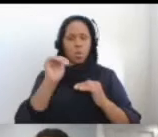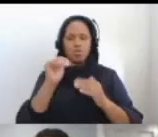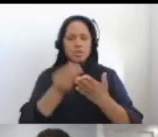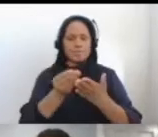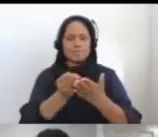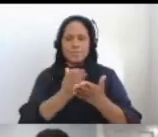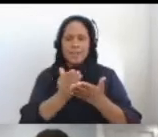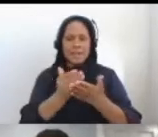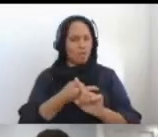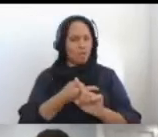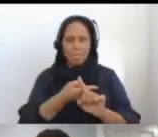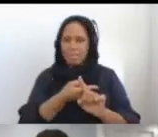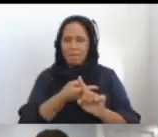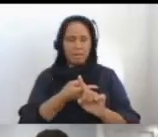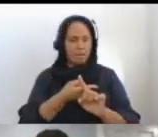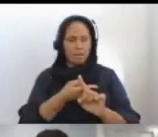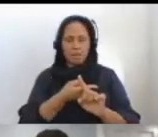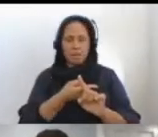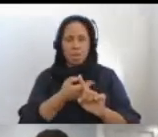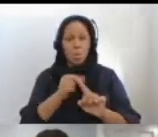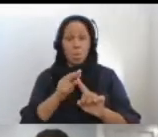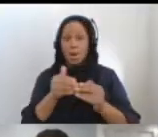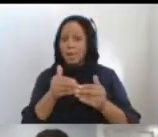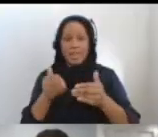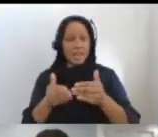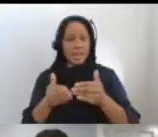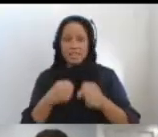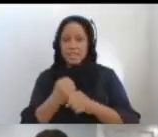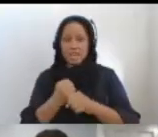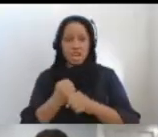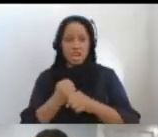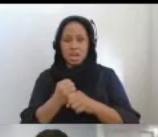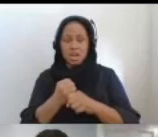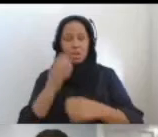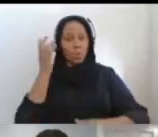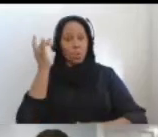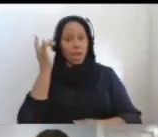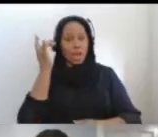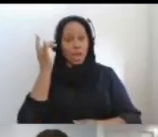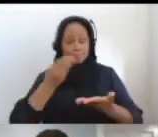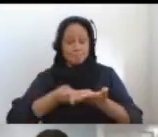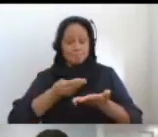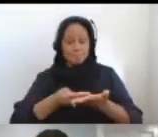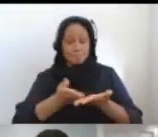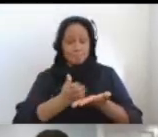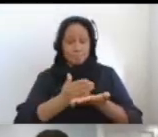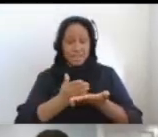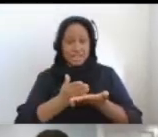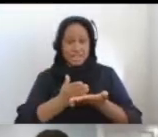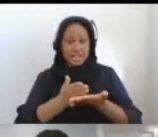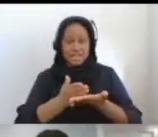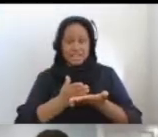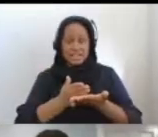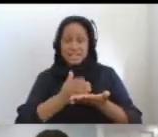month or by the end of the year, because the budget does not replenish